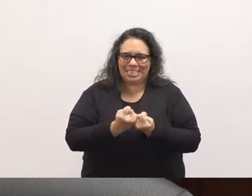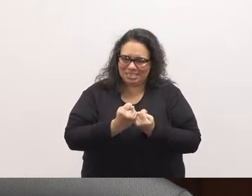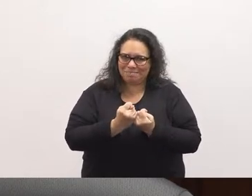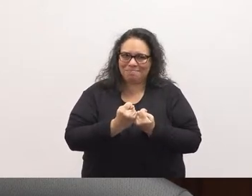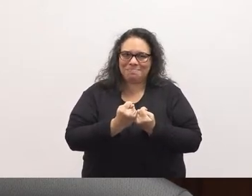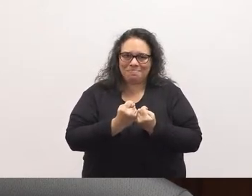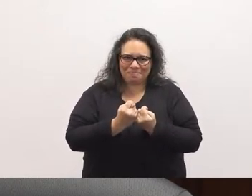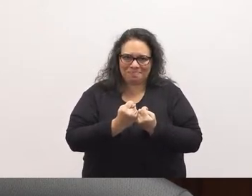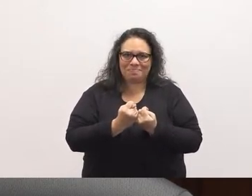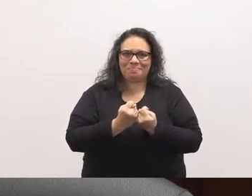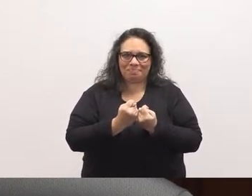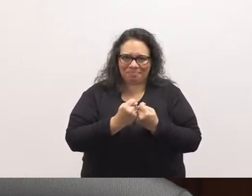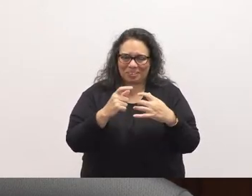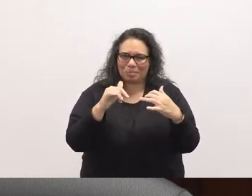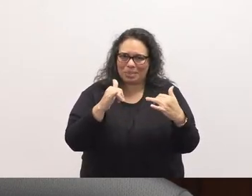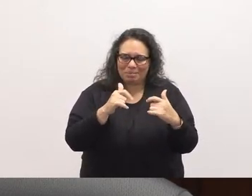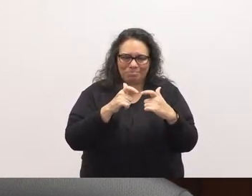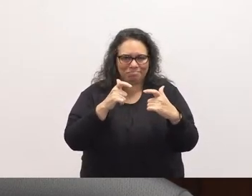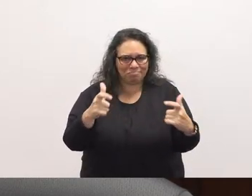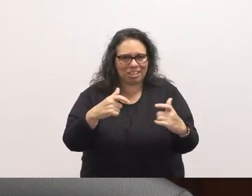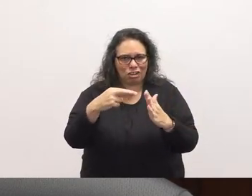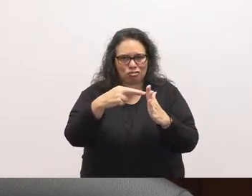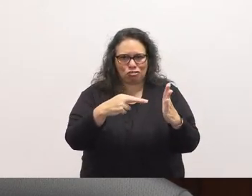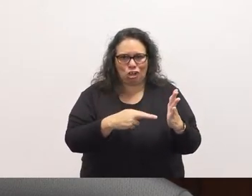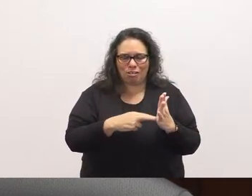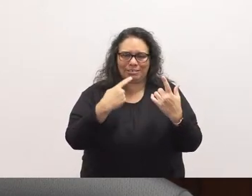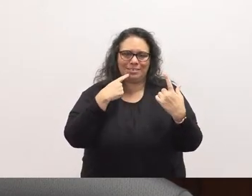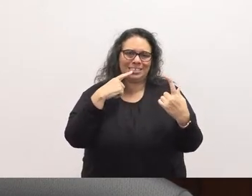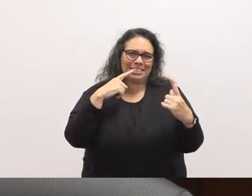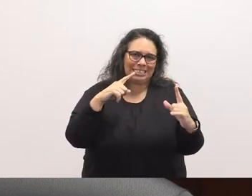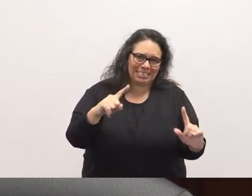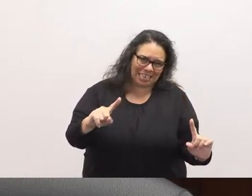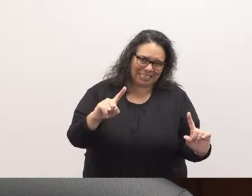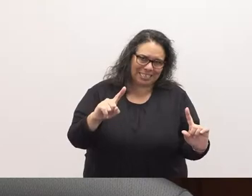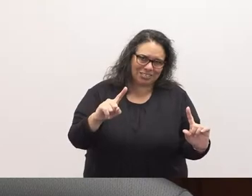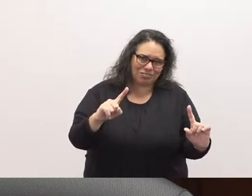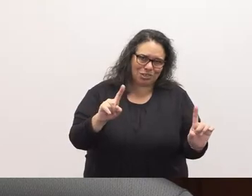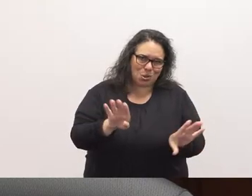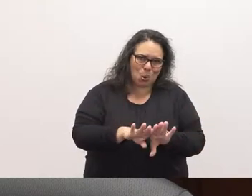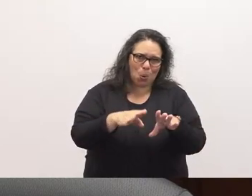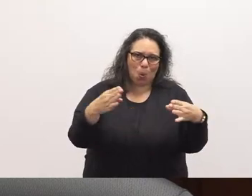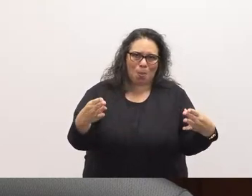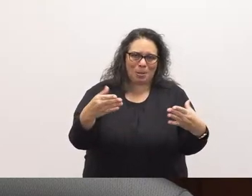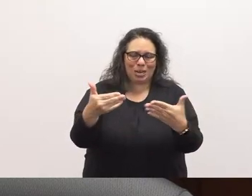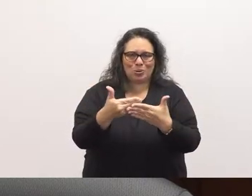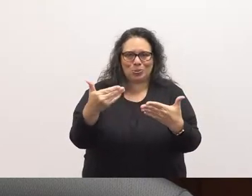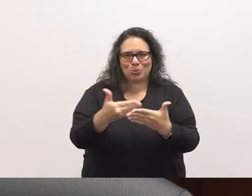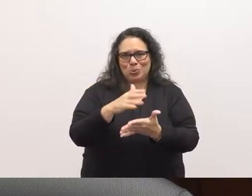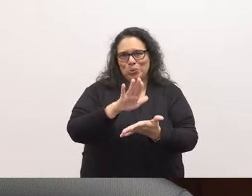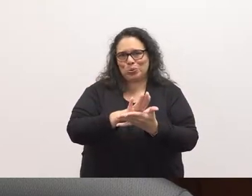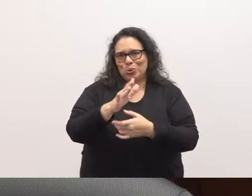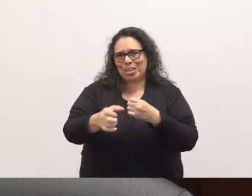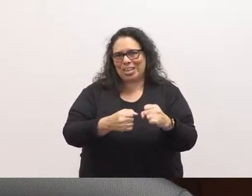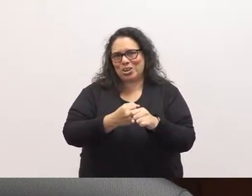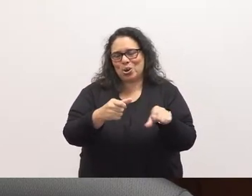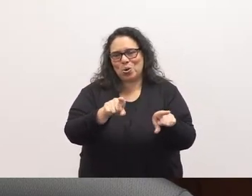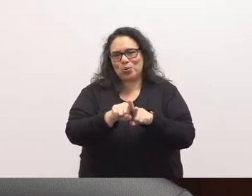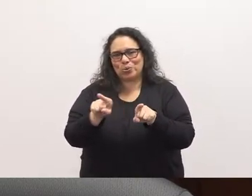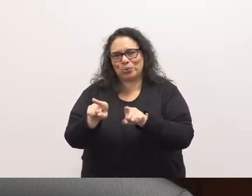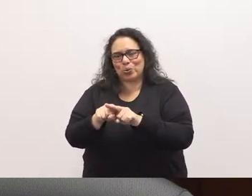accounts, played a major role in us having a successful opening of a new school year. I also want